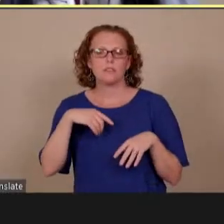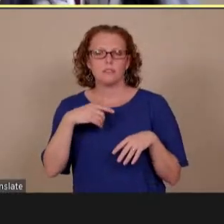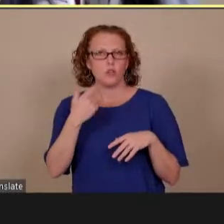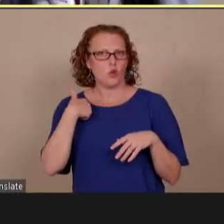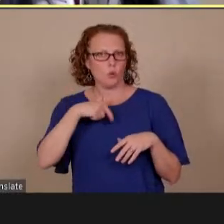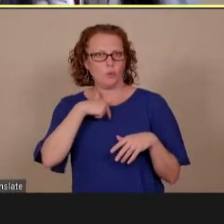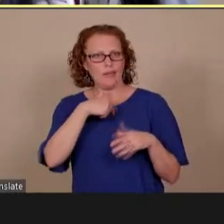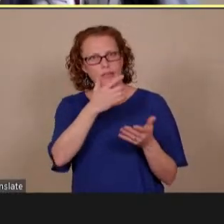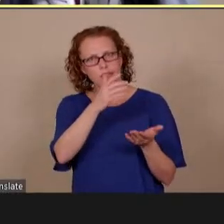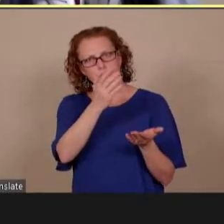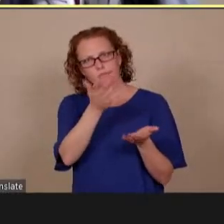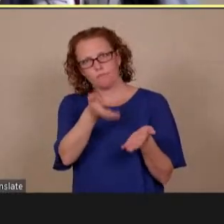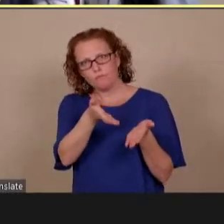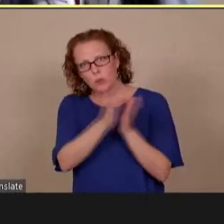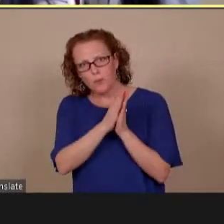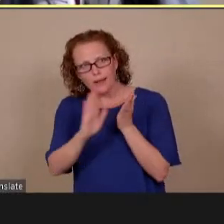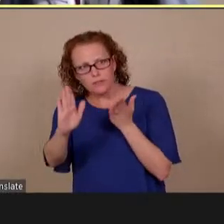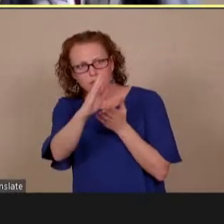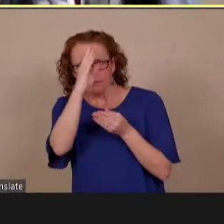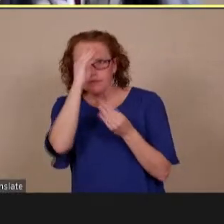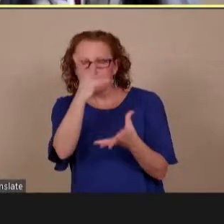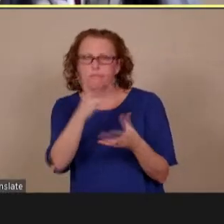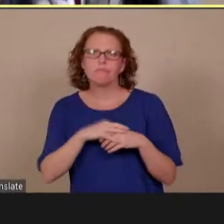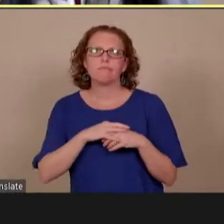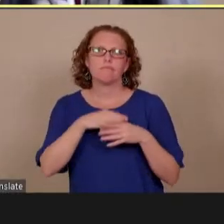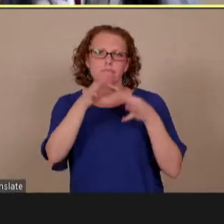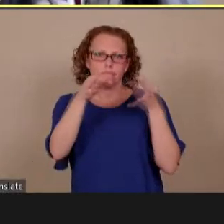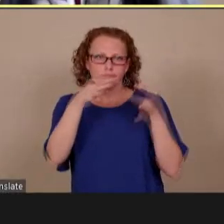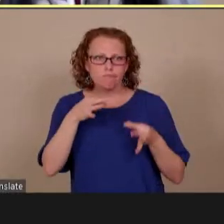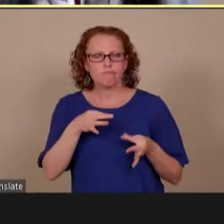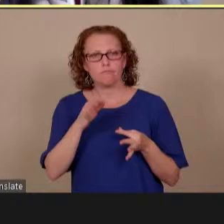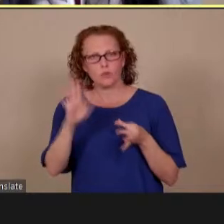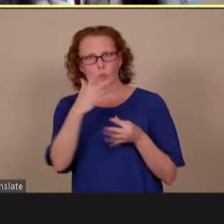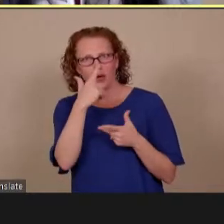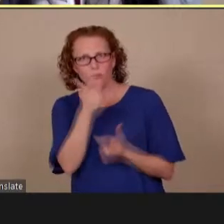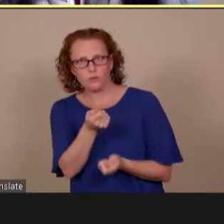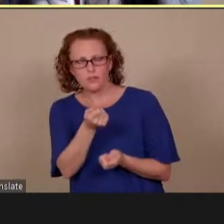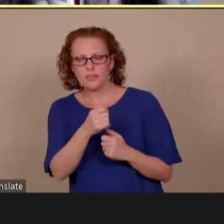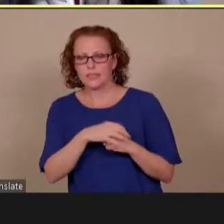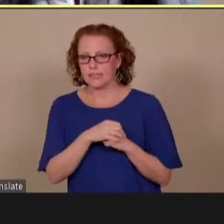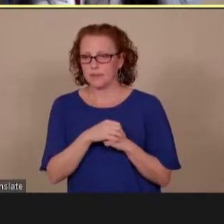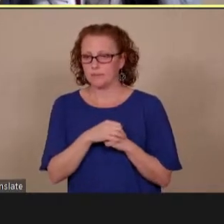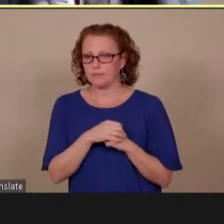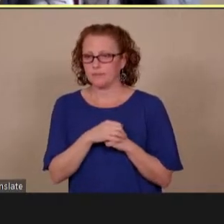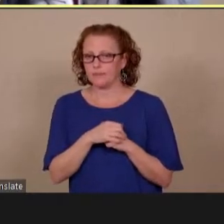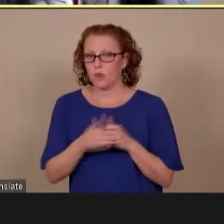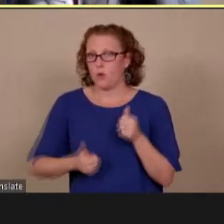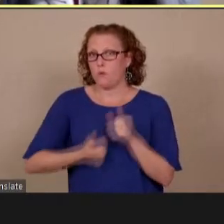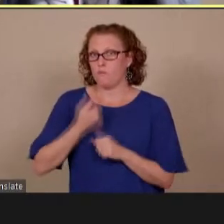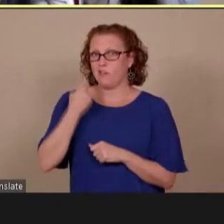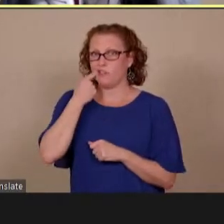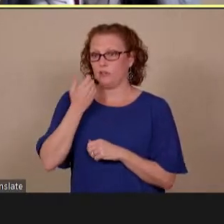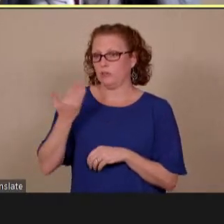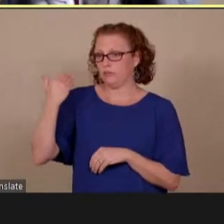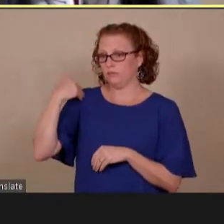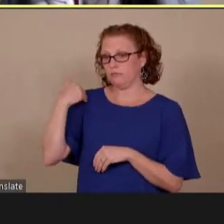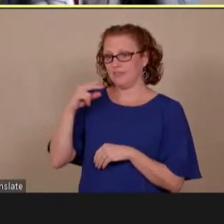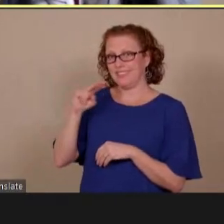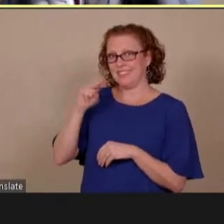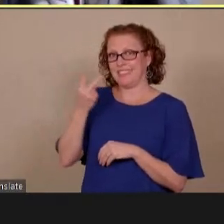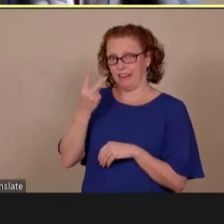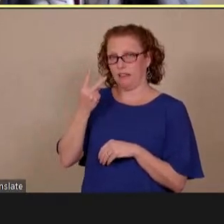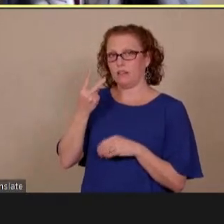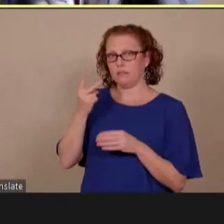on communities of interest. At the last public hearing, which was public hearing number 2, we